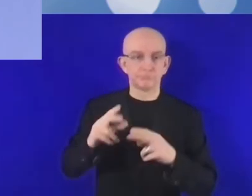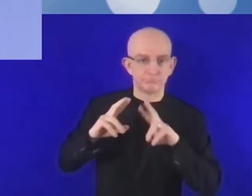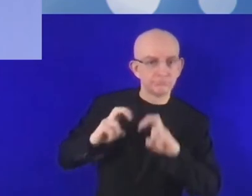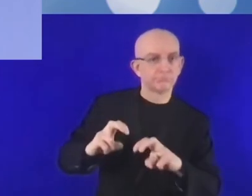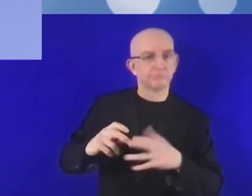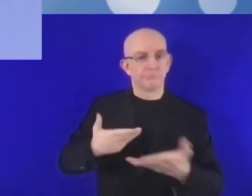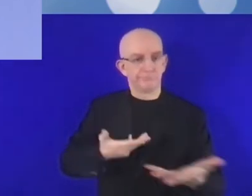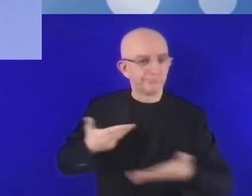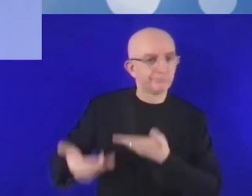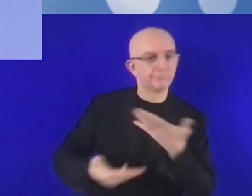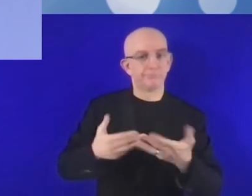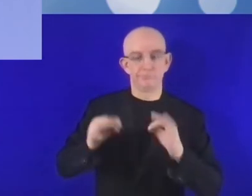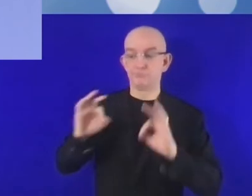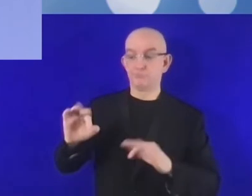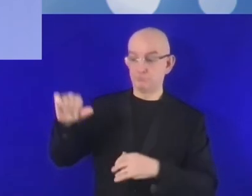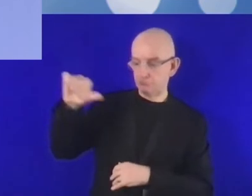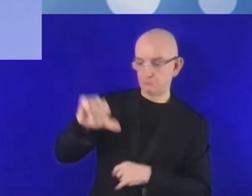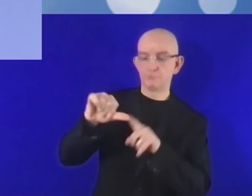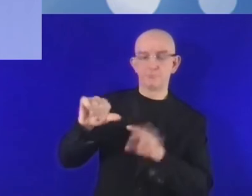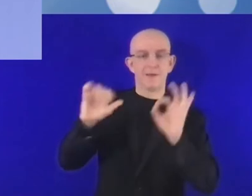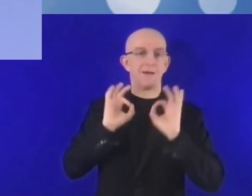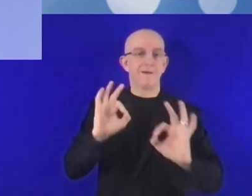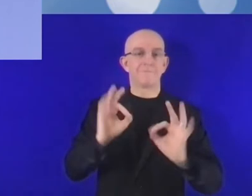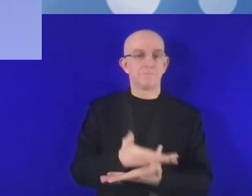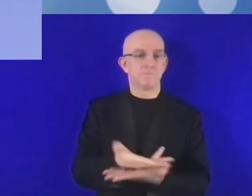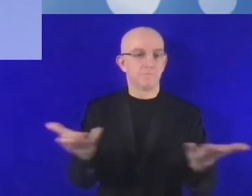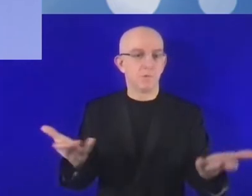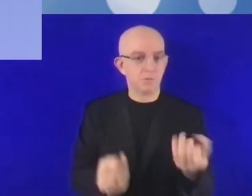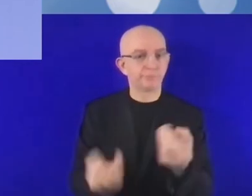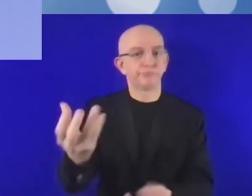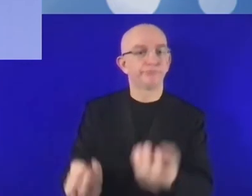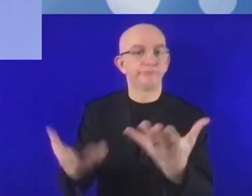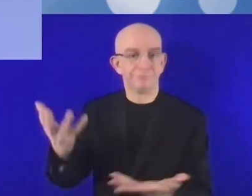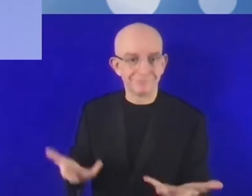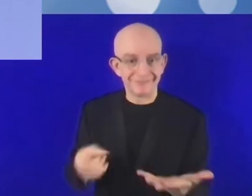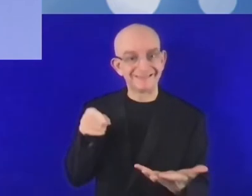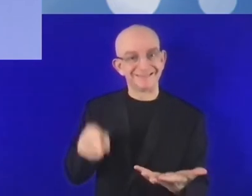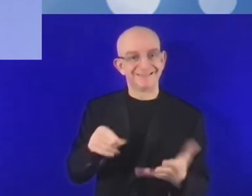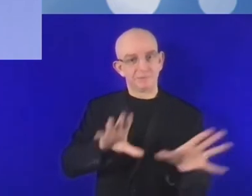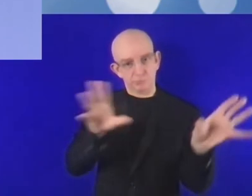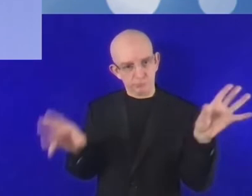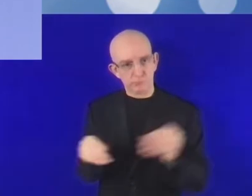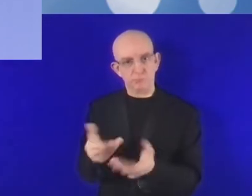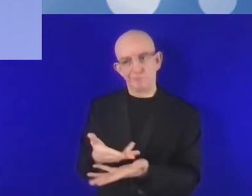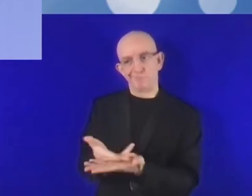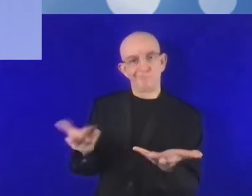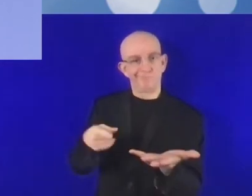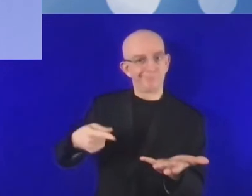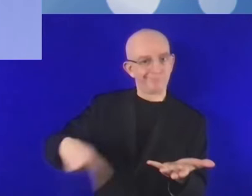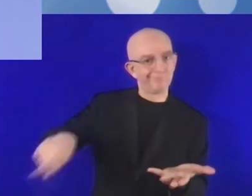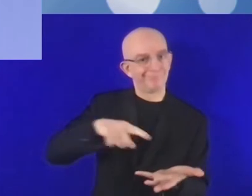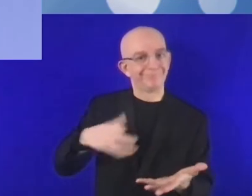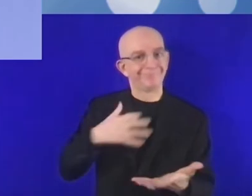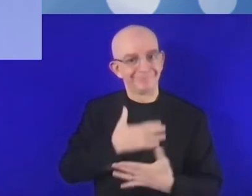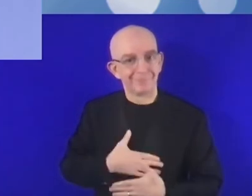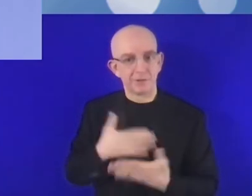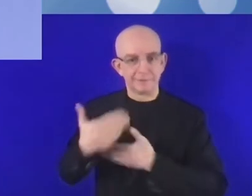serious way so one of the major strategic approach should be government should be transparent towards data so